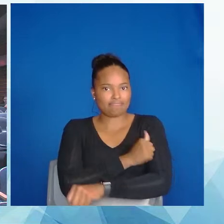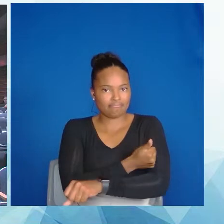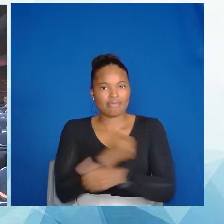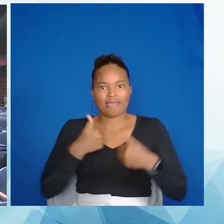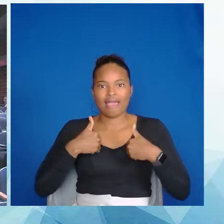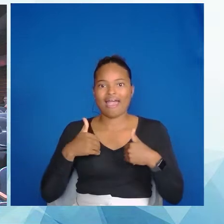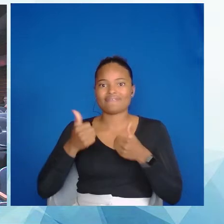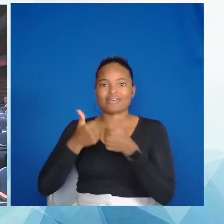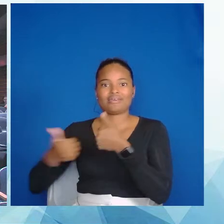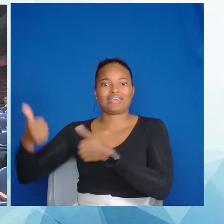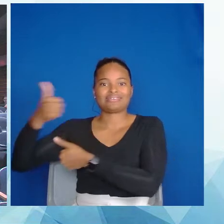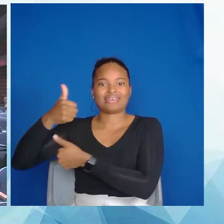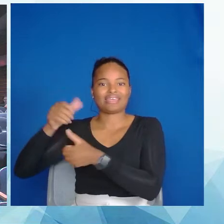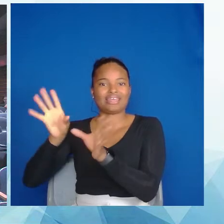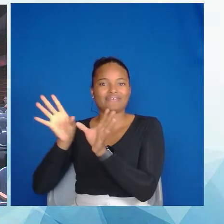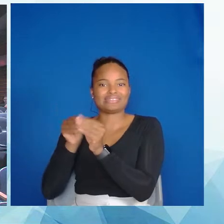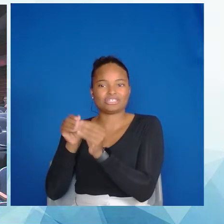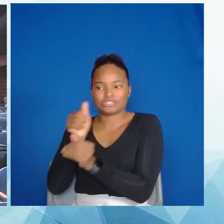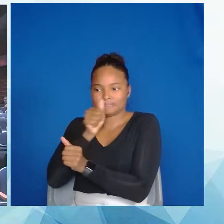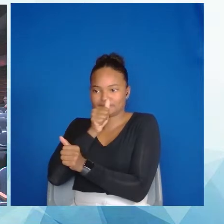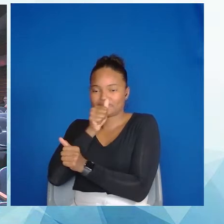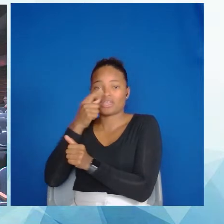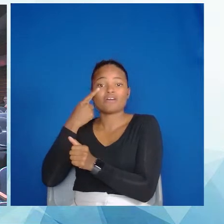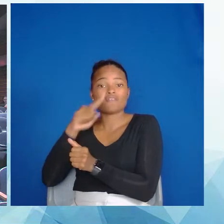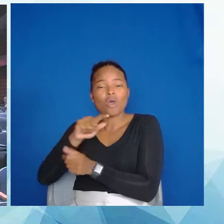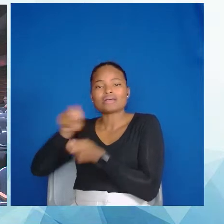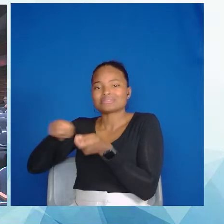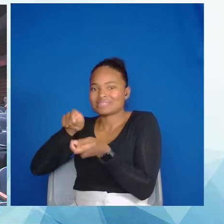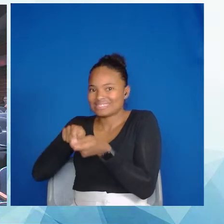certain specified topics.